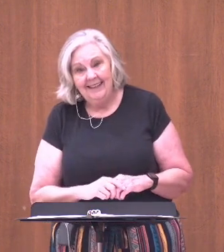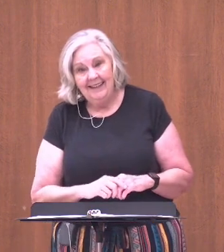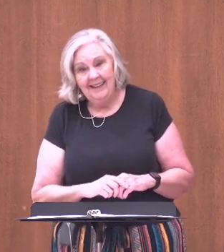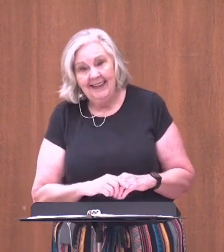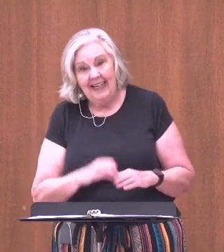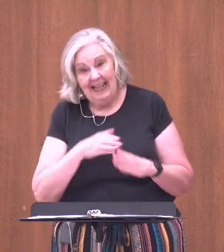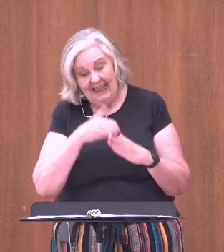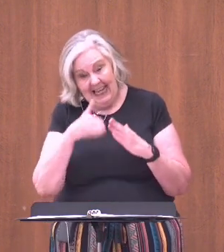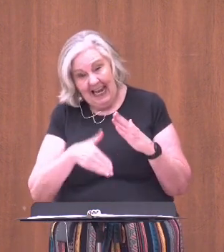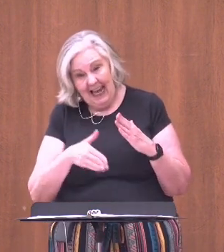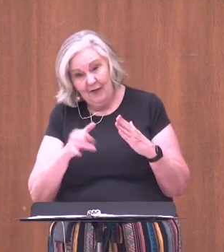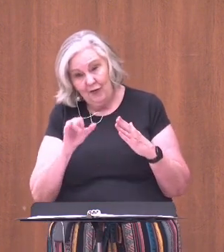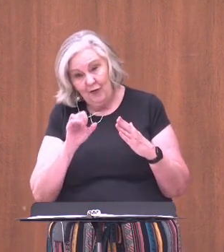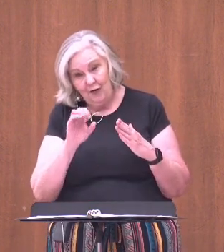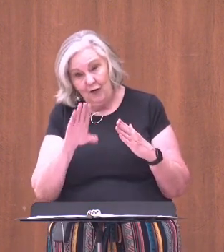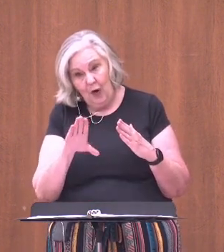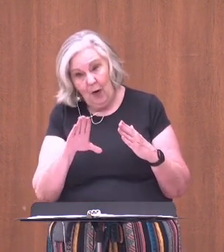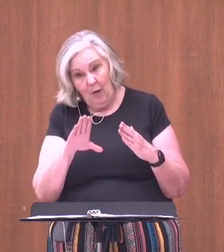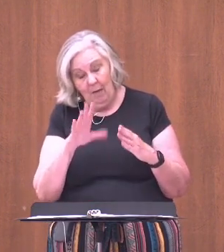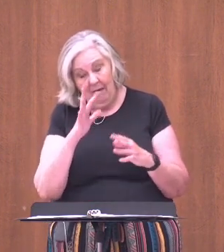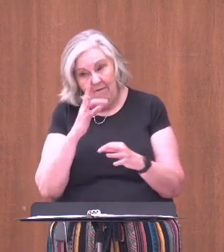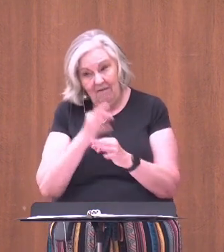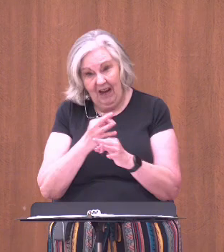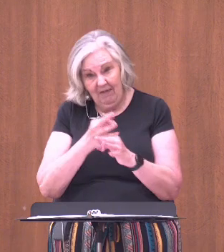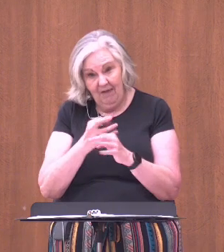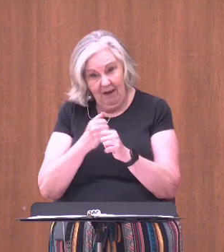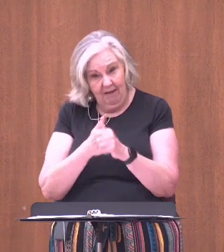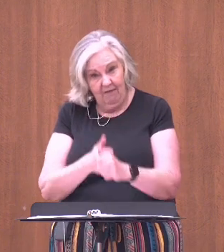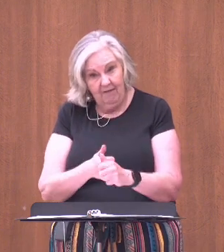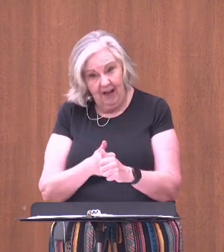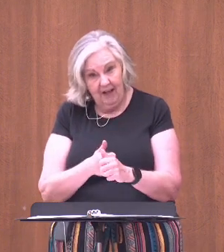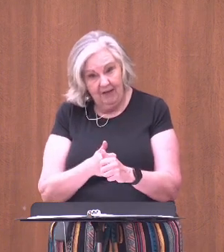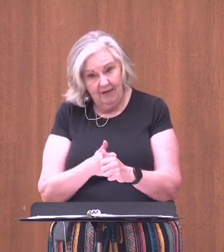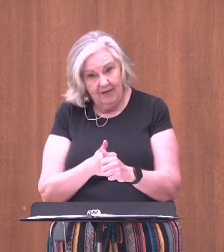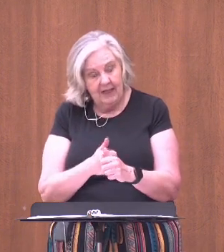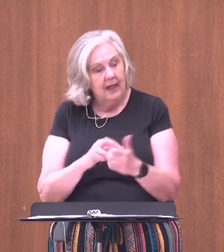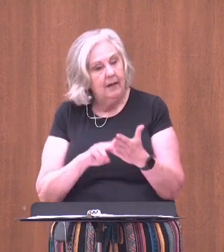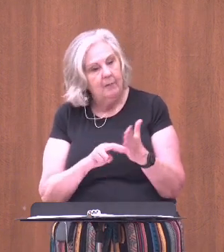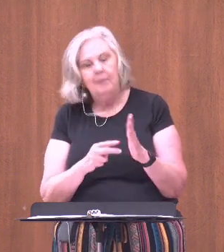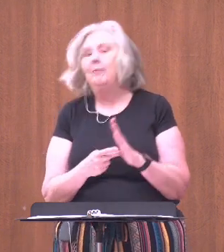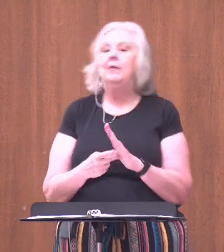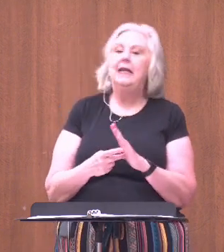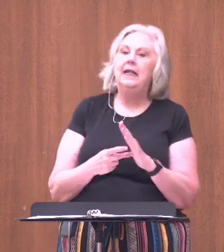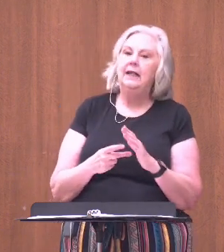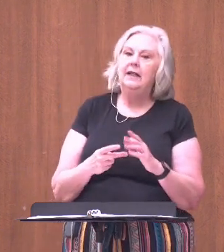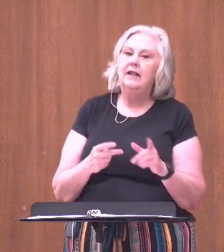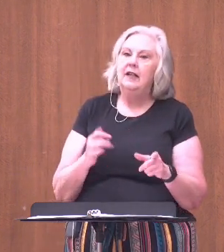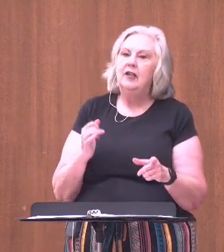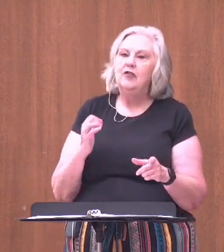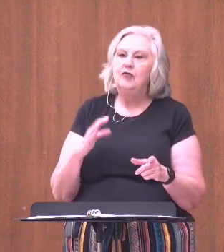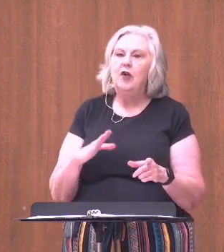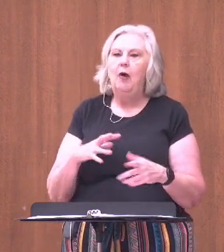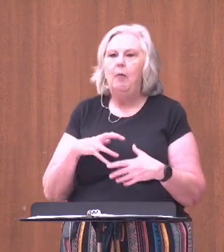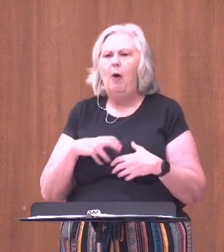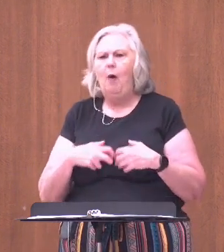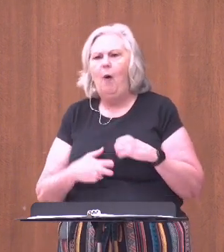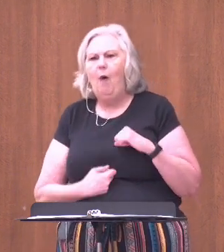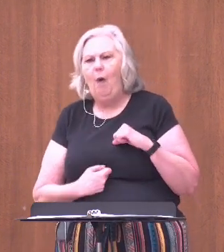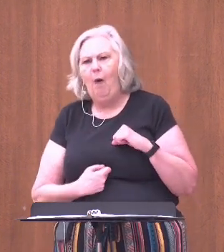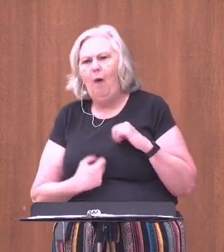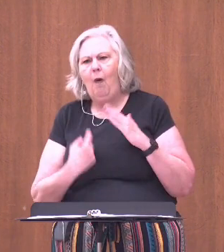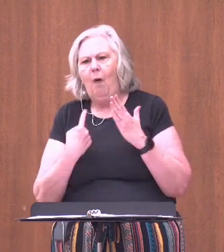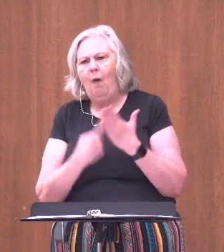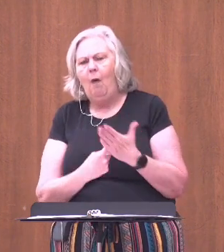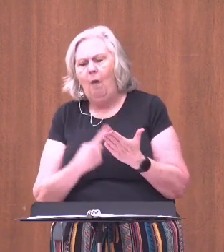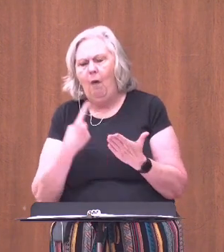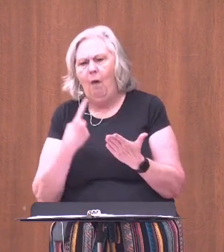end, Job is faithful. It doesn't mean that Job does not lament. Job laments in this book